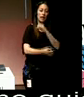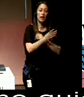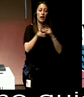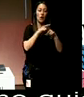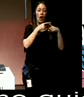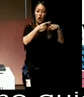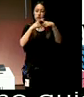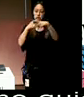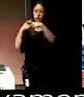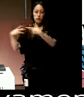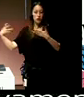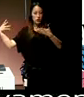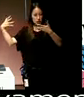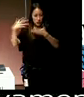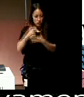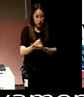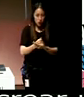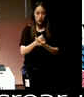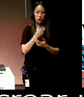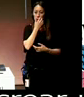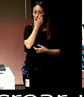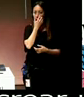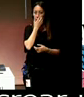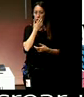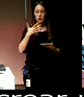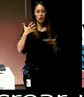a great opportunity for me.